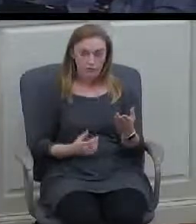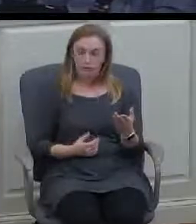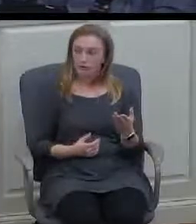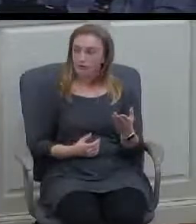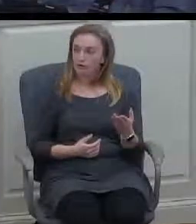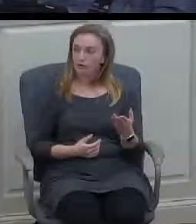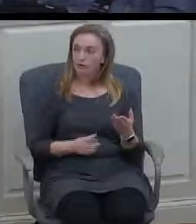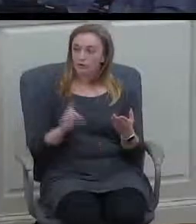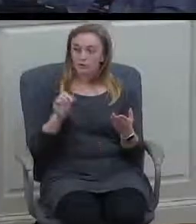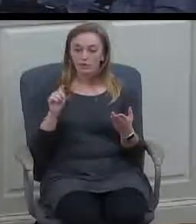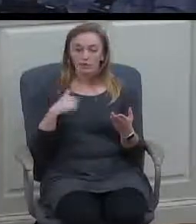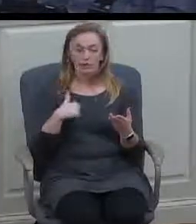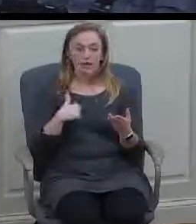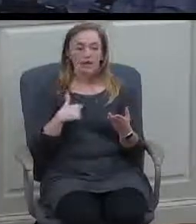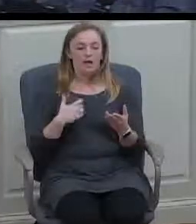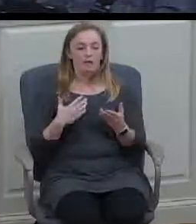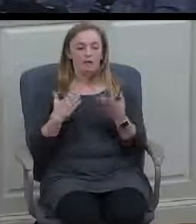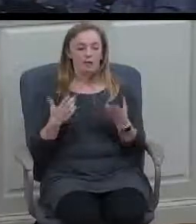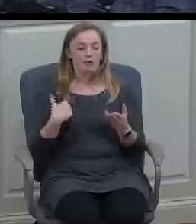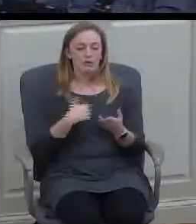I move for approval of resolution